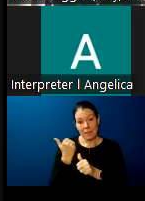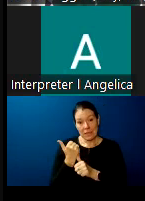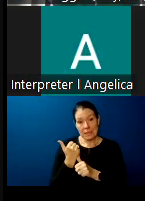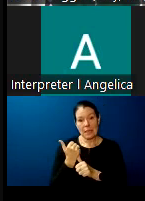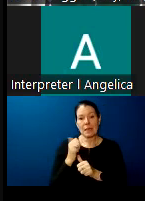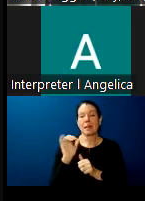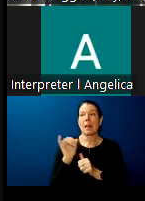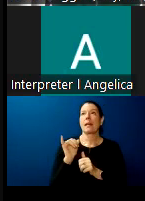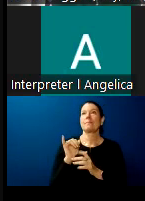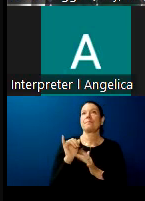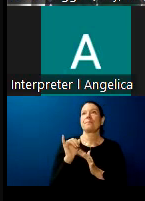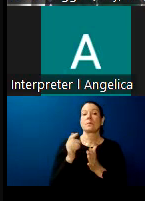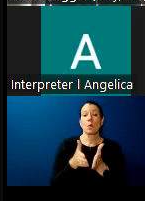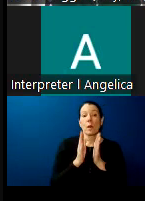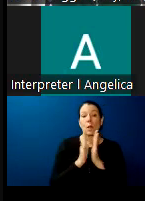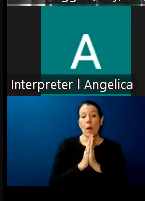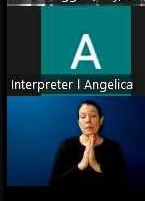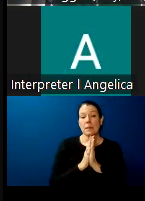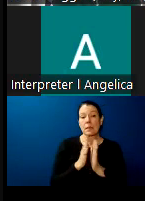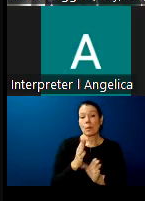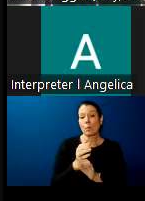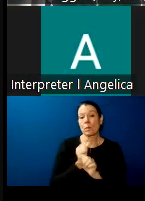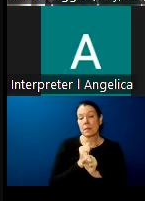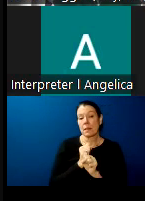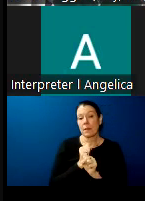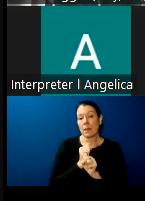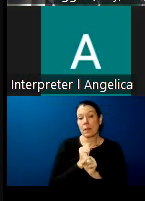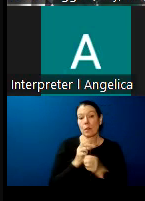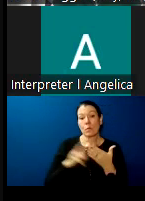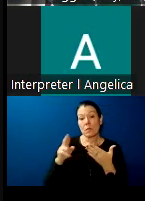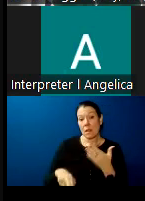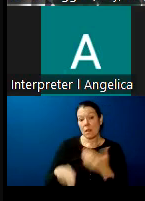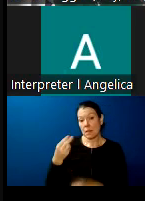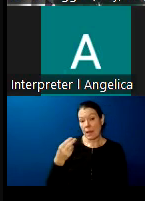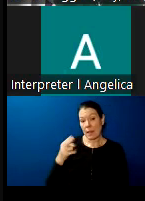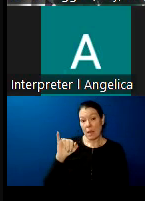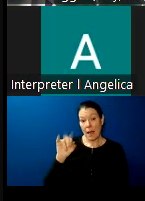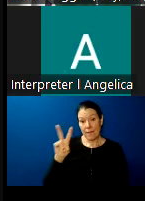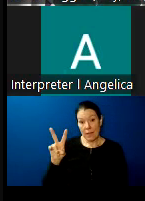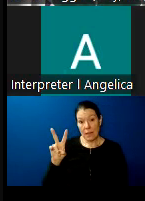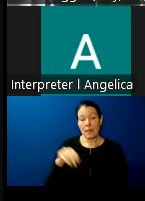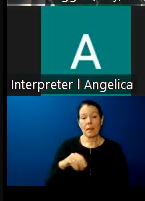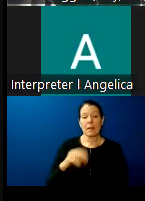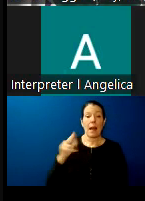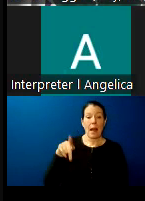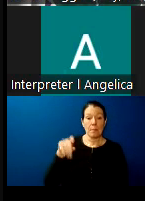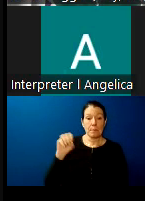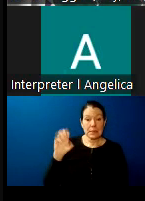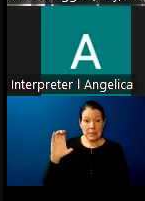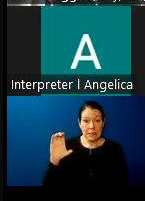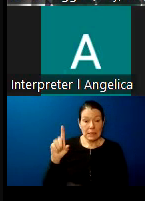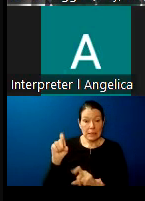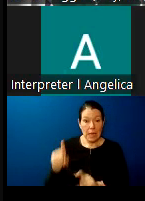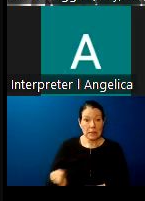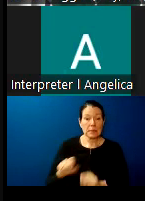things like requesting and receiving results of HIV and Hep C testing, safety